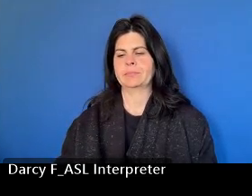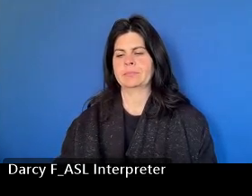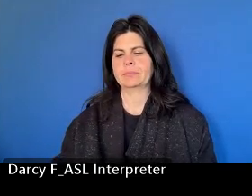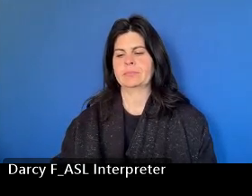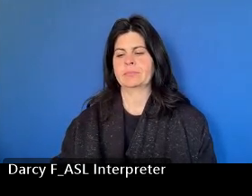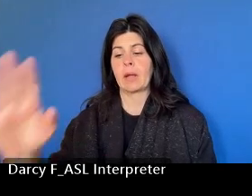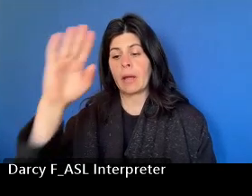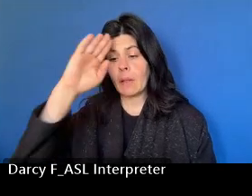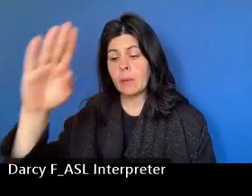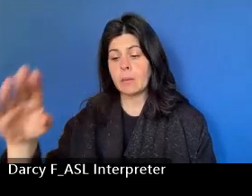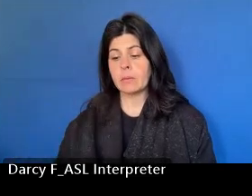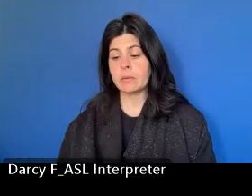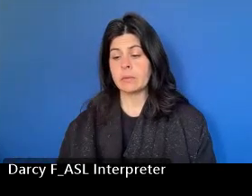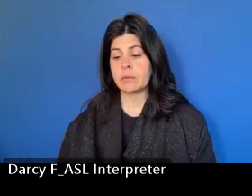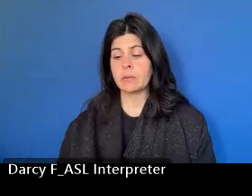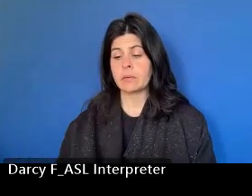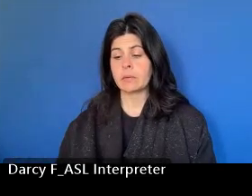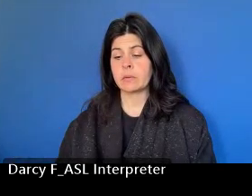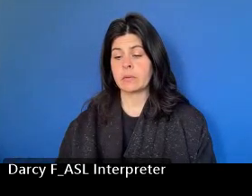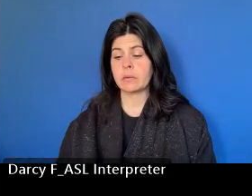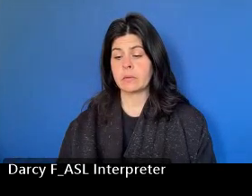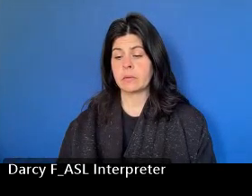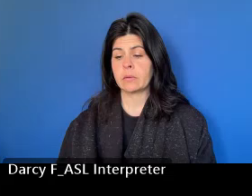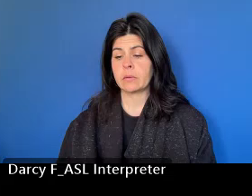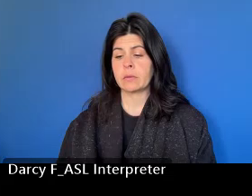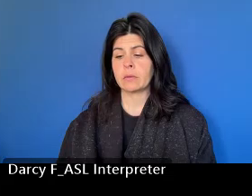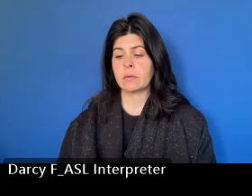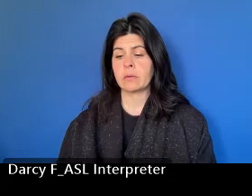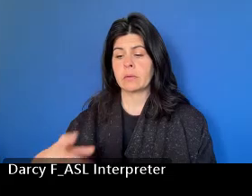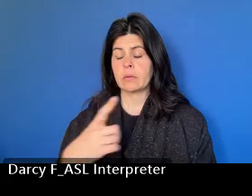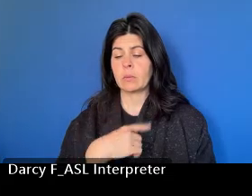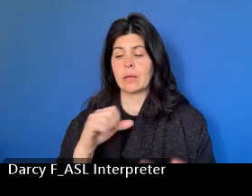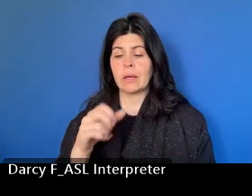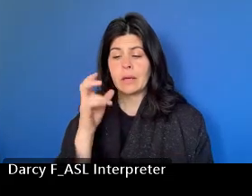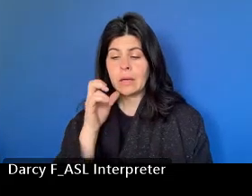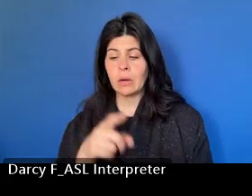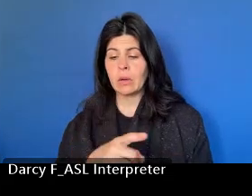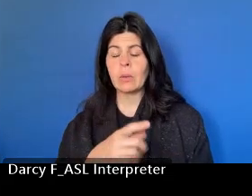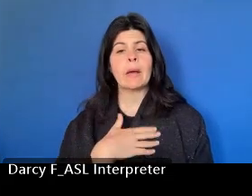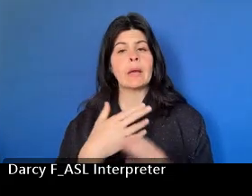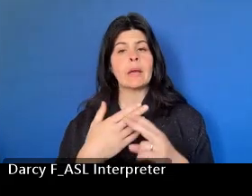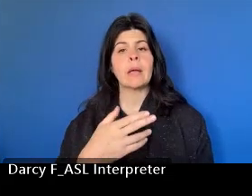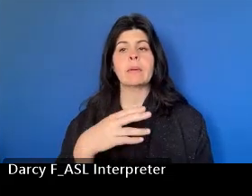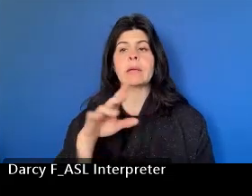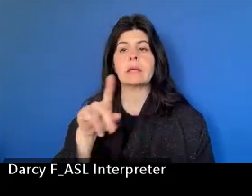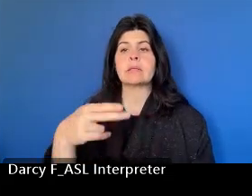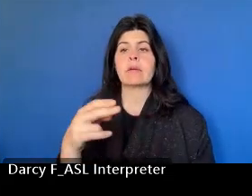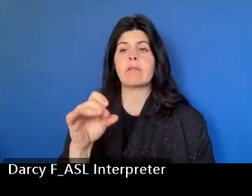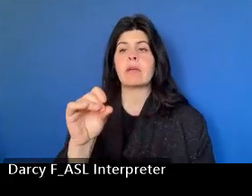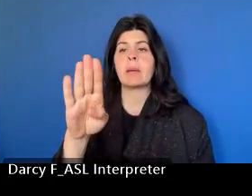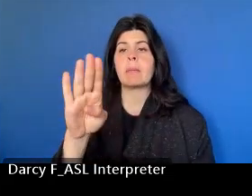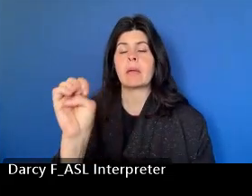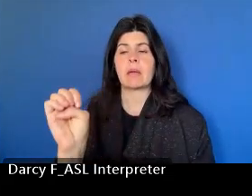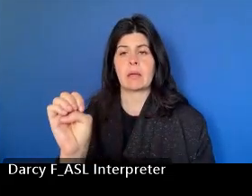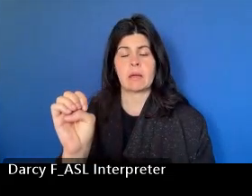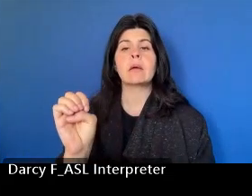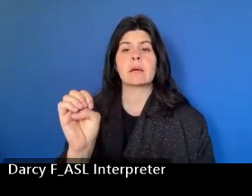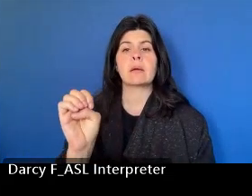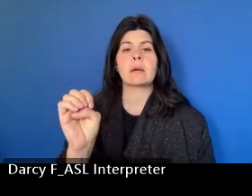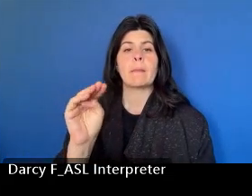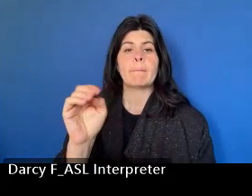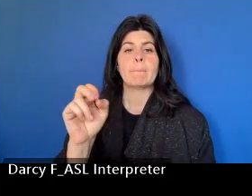Hello? Yeah, we can hear you, Phoebe. Hello, my name is Phoebe Manser. I am in Santa Barbara. Hello,